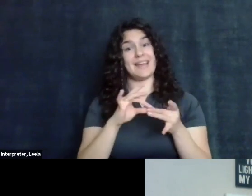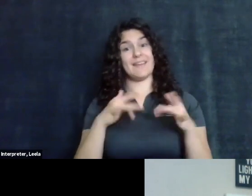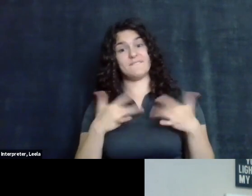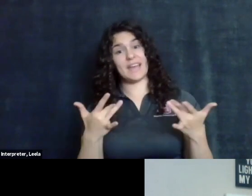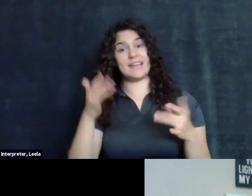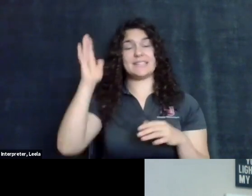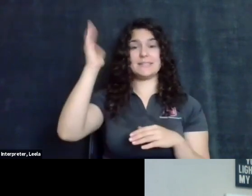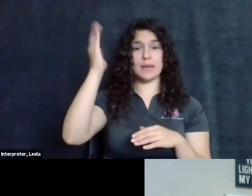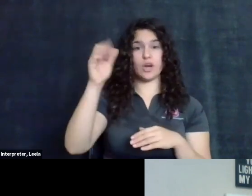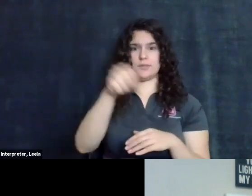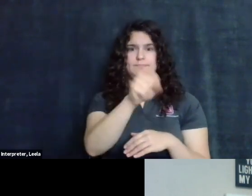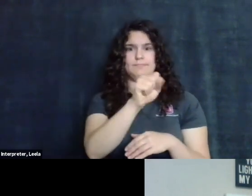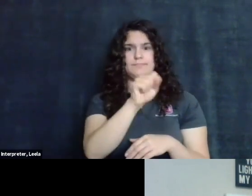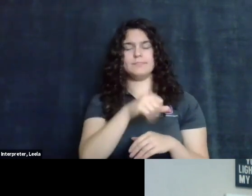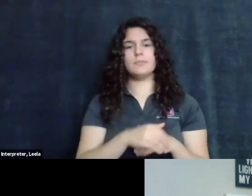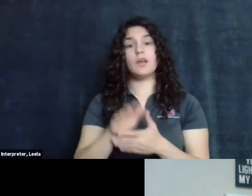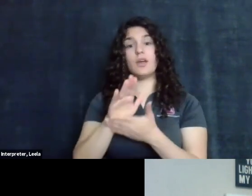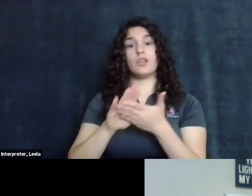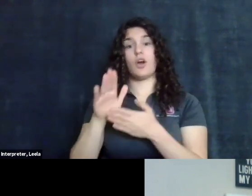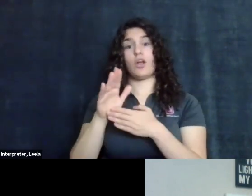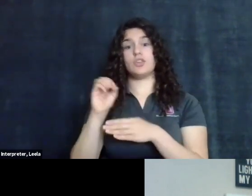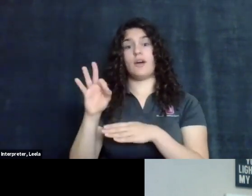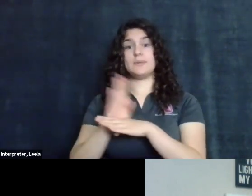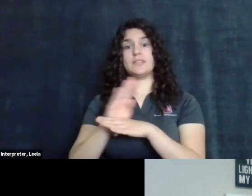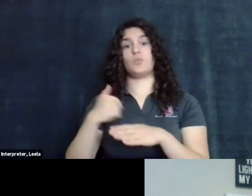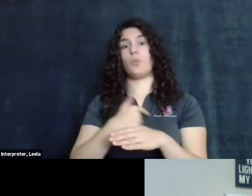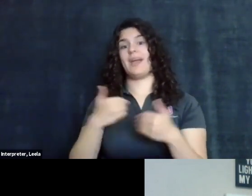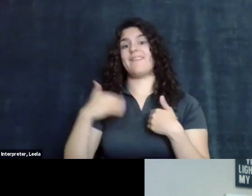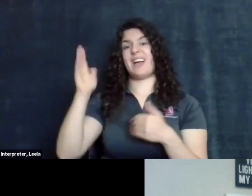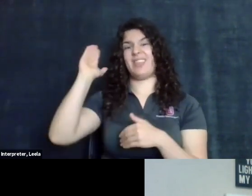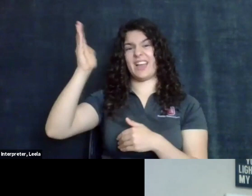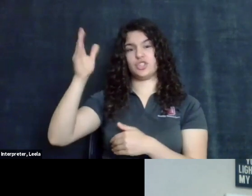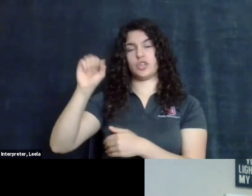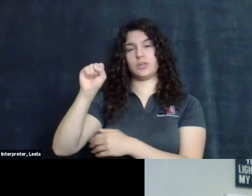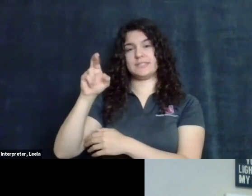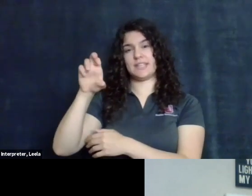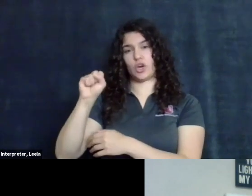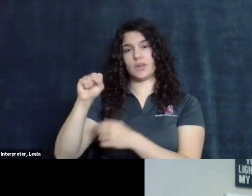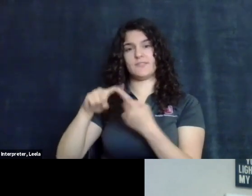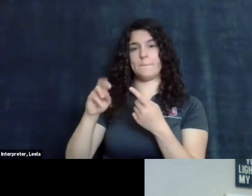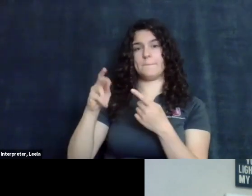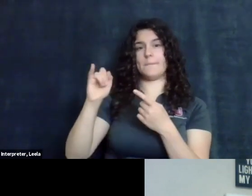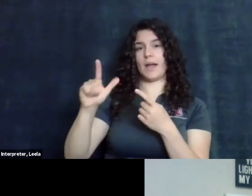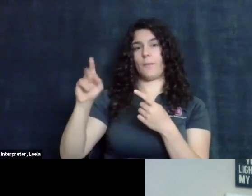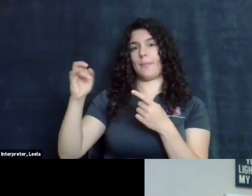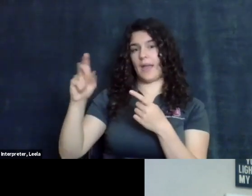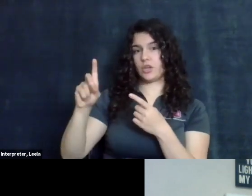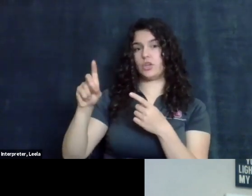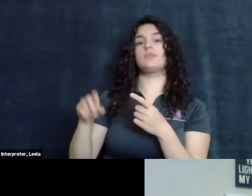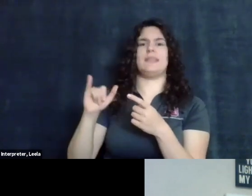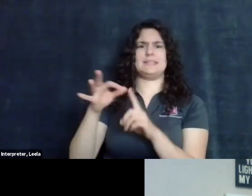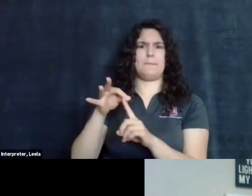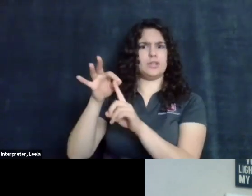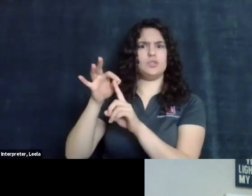College of Business, we have our Michael G. Weinert Entrepreneurial Lecture Series. And so that's a really special lecture series. We'll